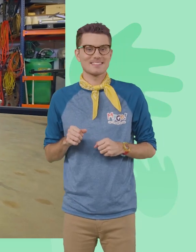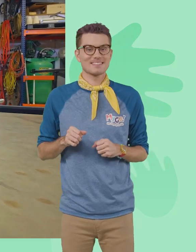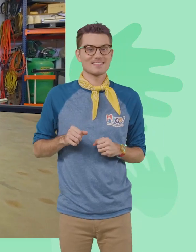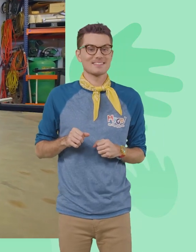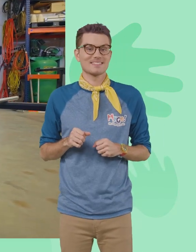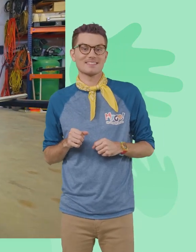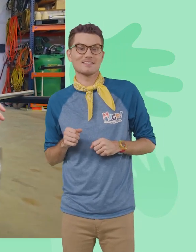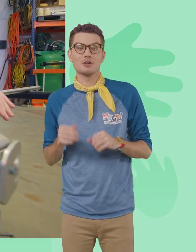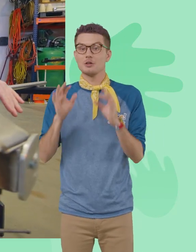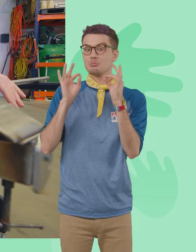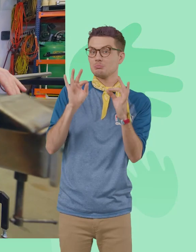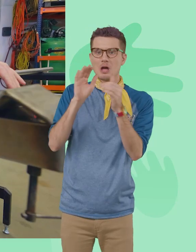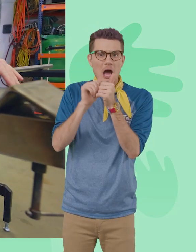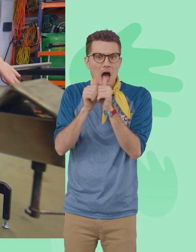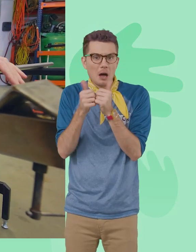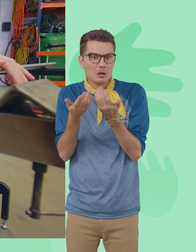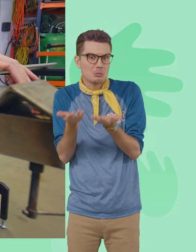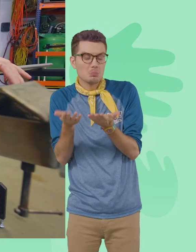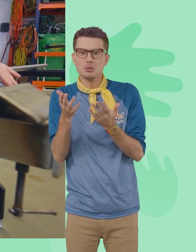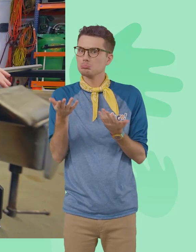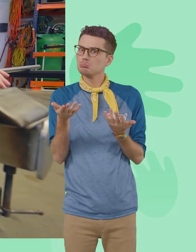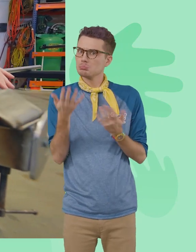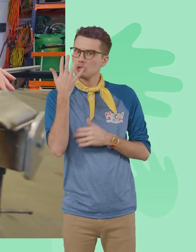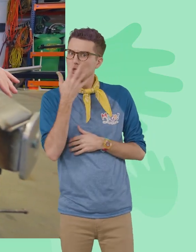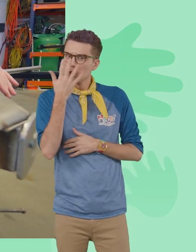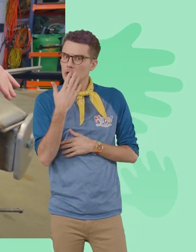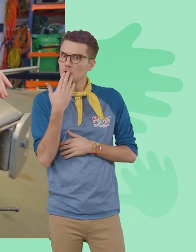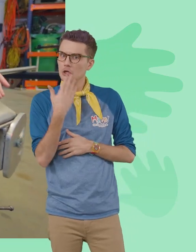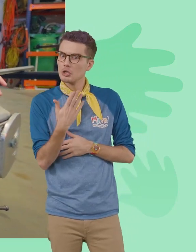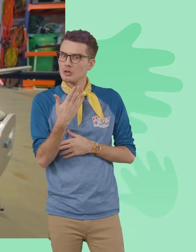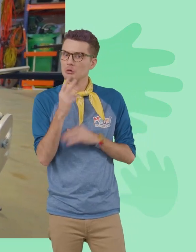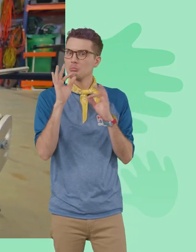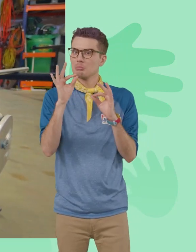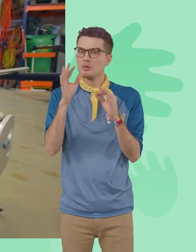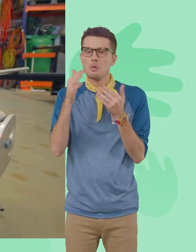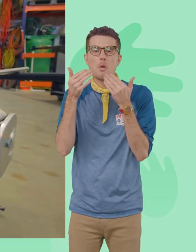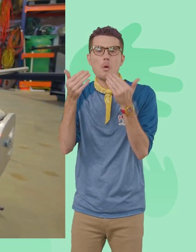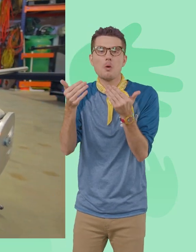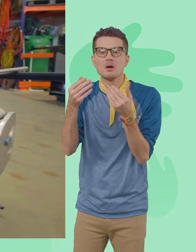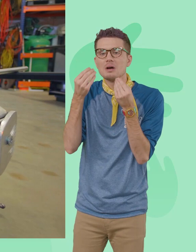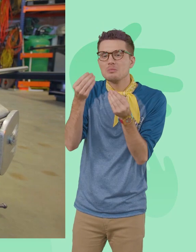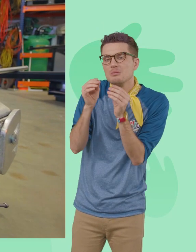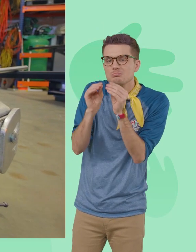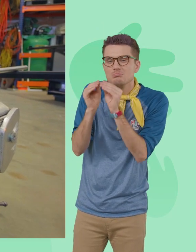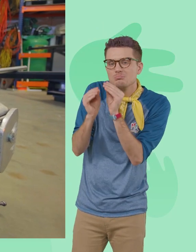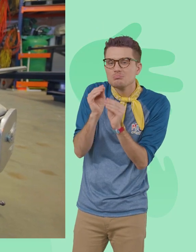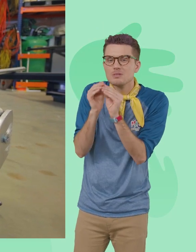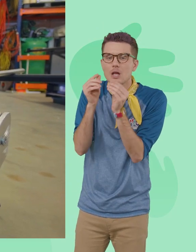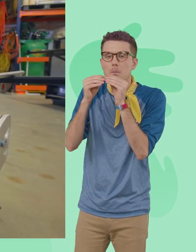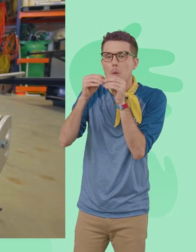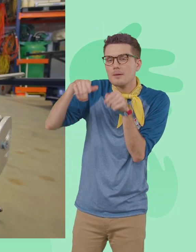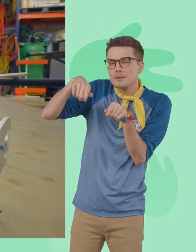Okay. How's that? That looks really good. And then let's give this point a little bit more of a